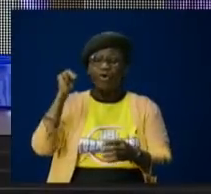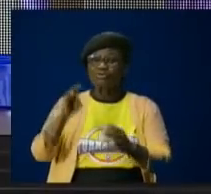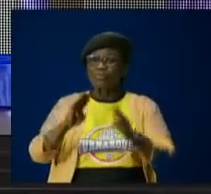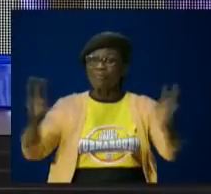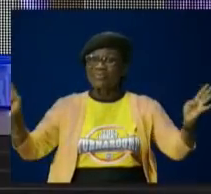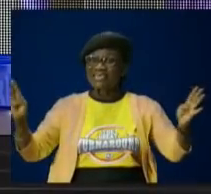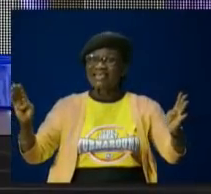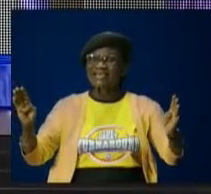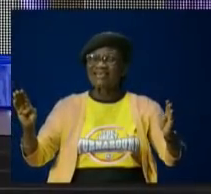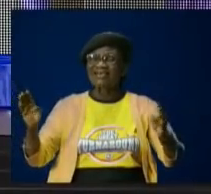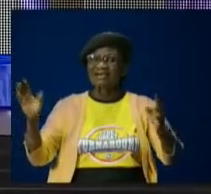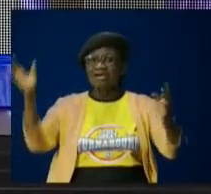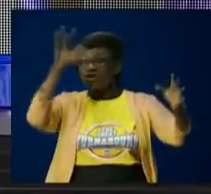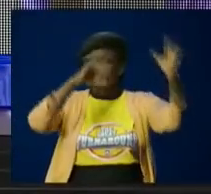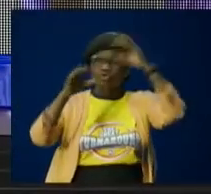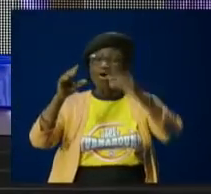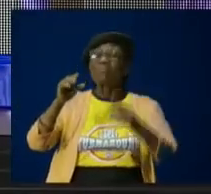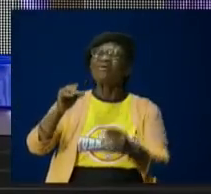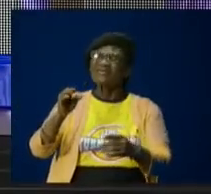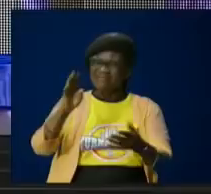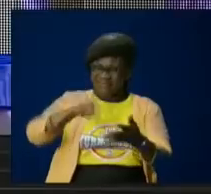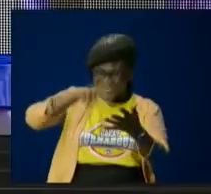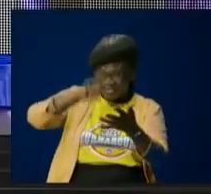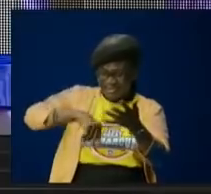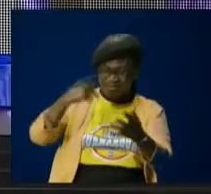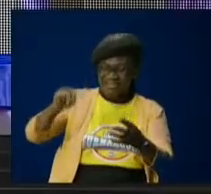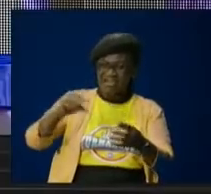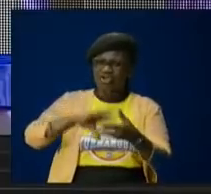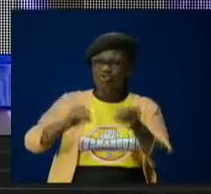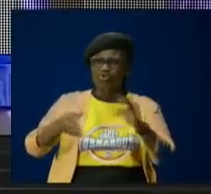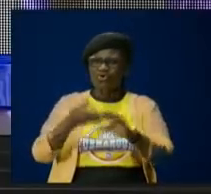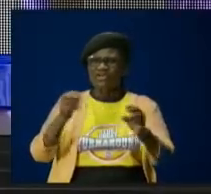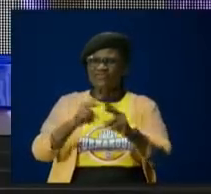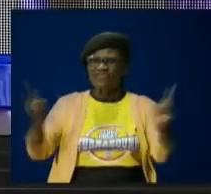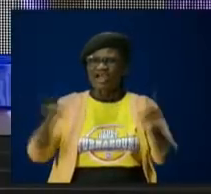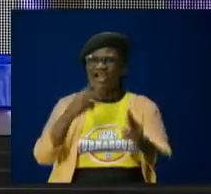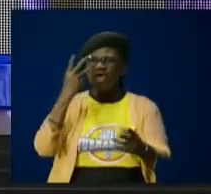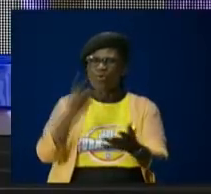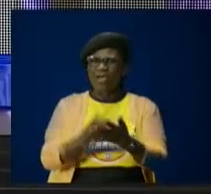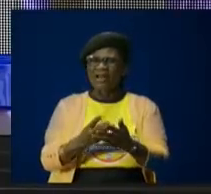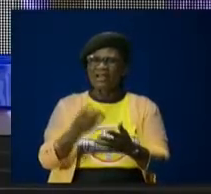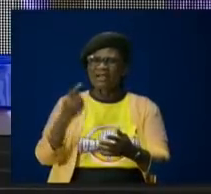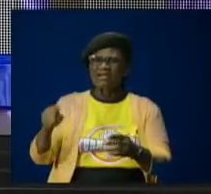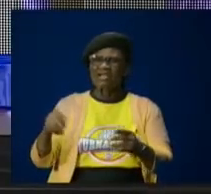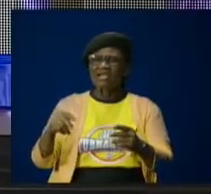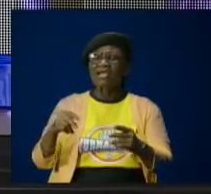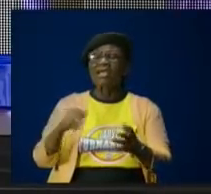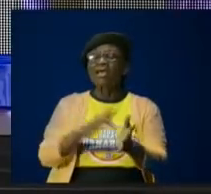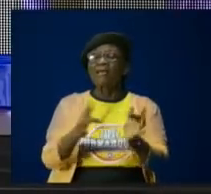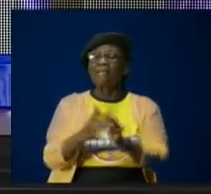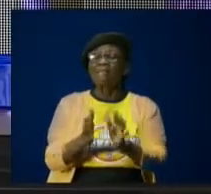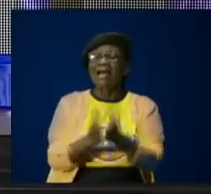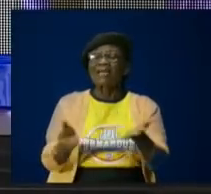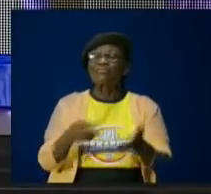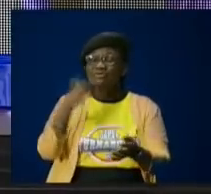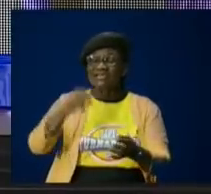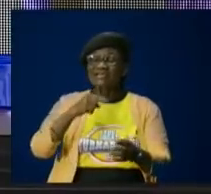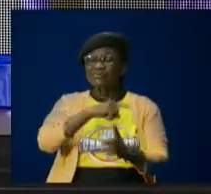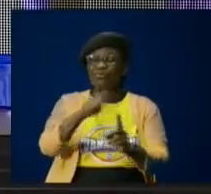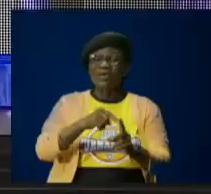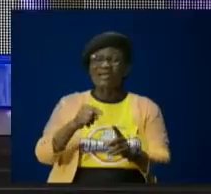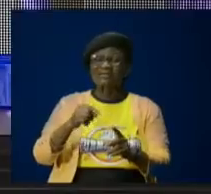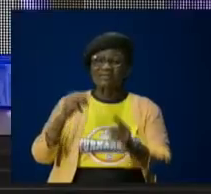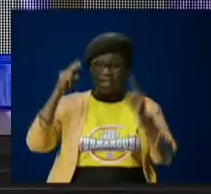Read the story very well. The Bible said, when Moses lifted up his hand toward the Red